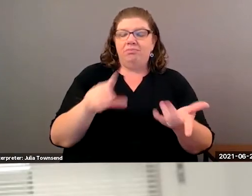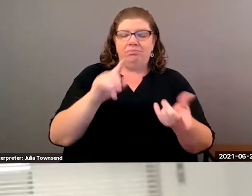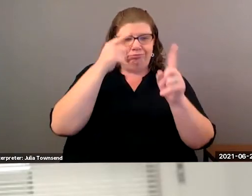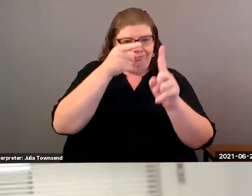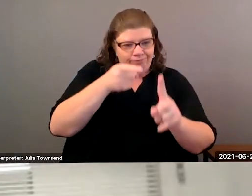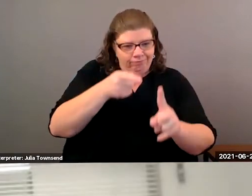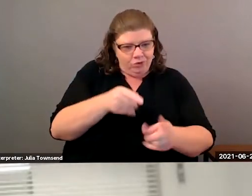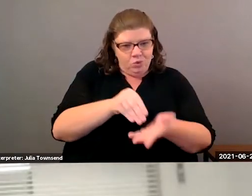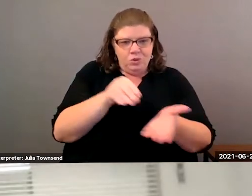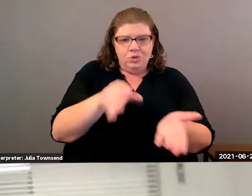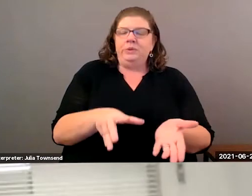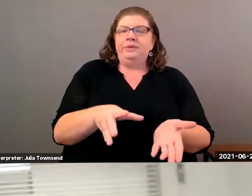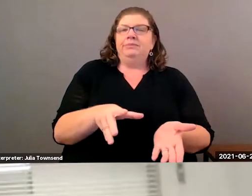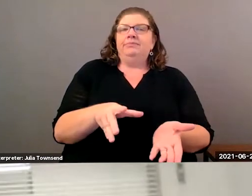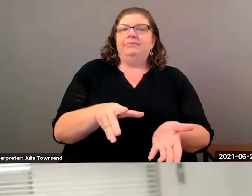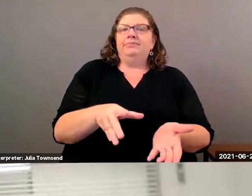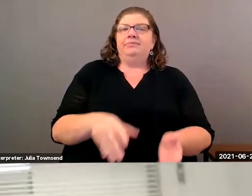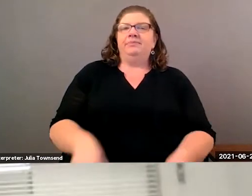student.